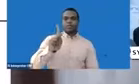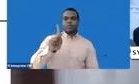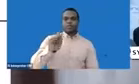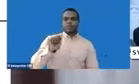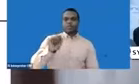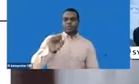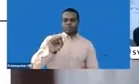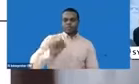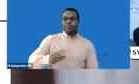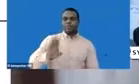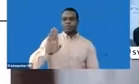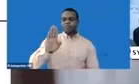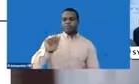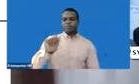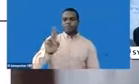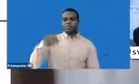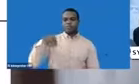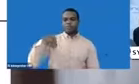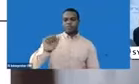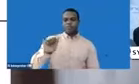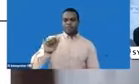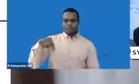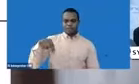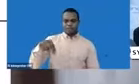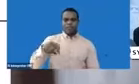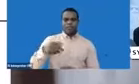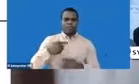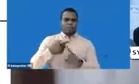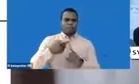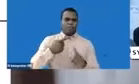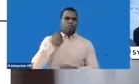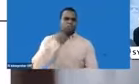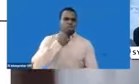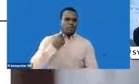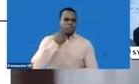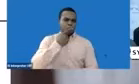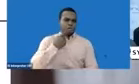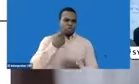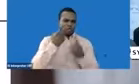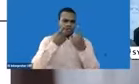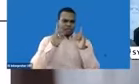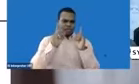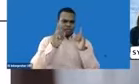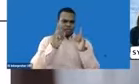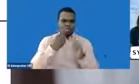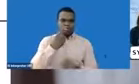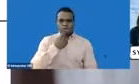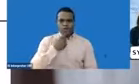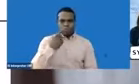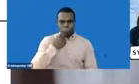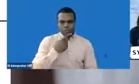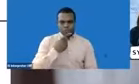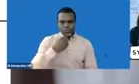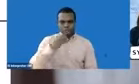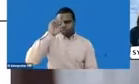curriculum on how to teach people with disabilities to provide actionable feedback on web accessibility issues.